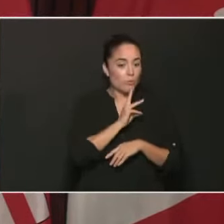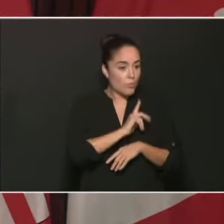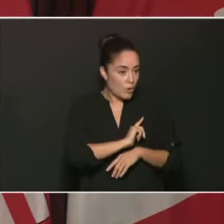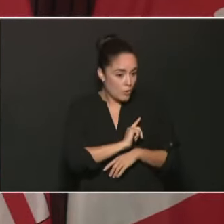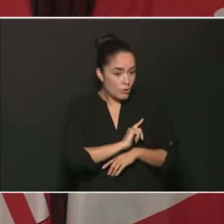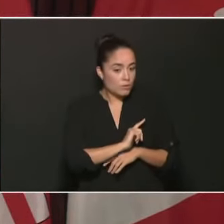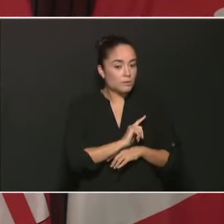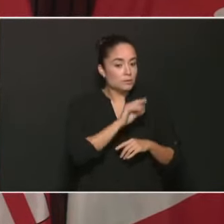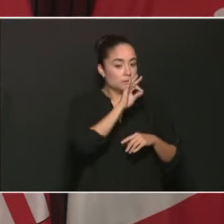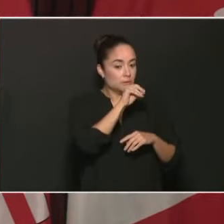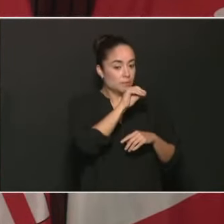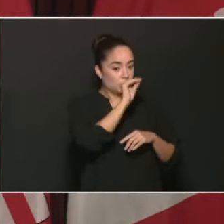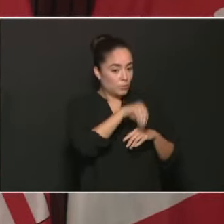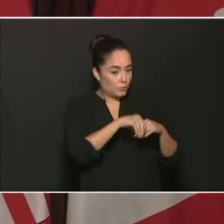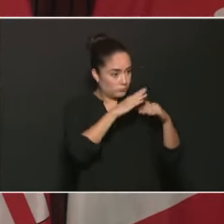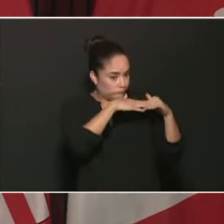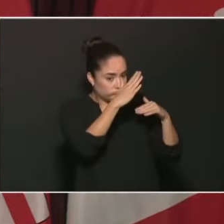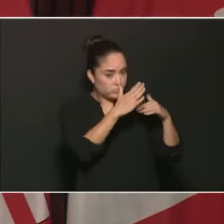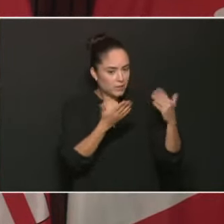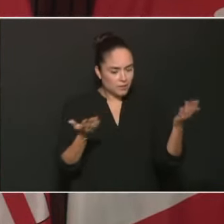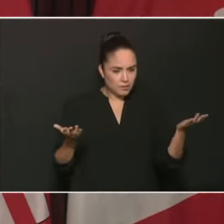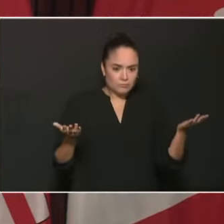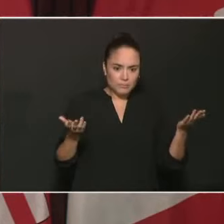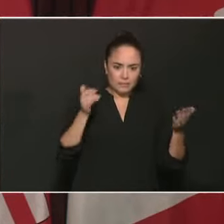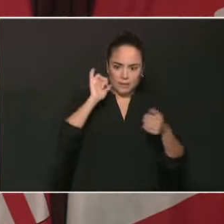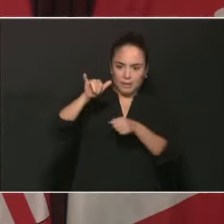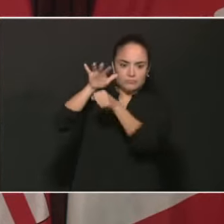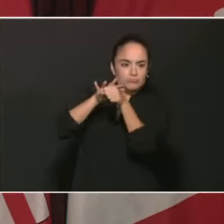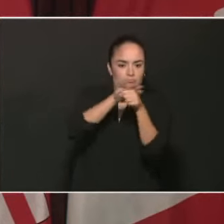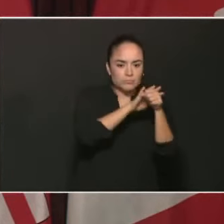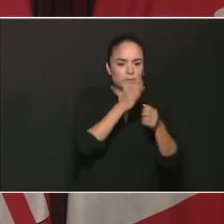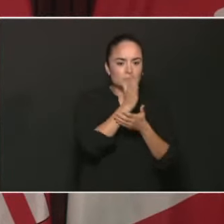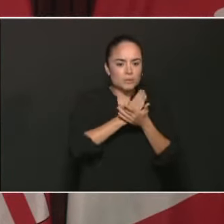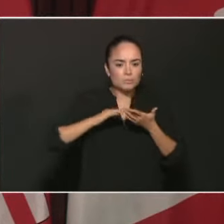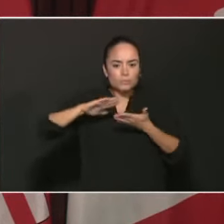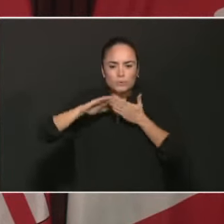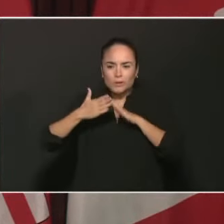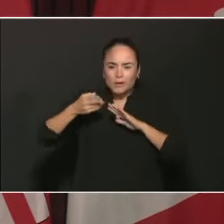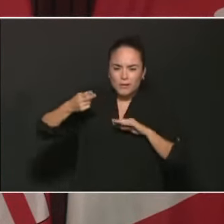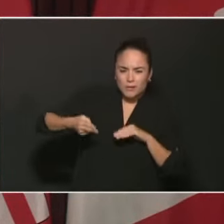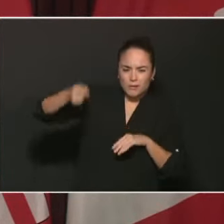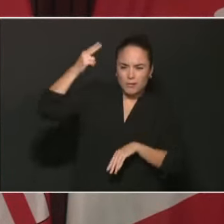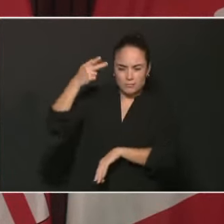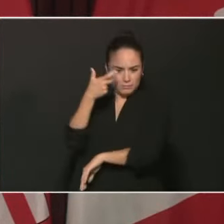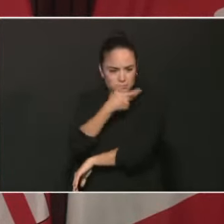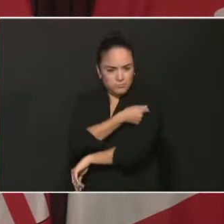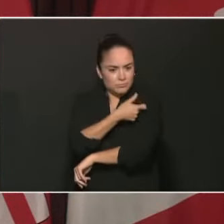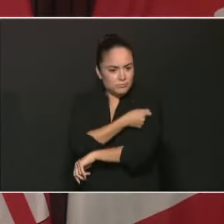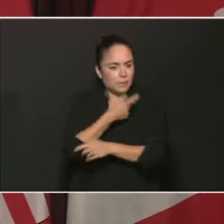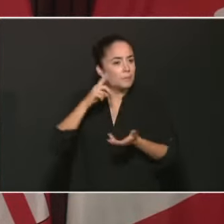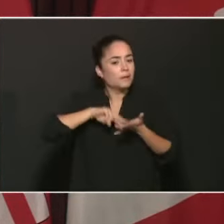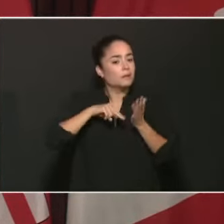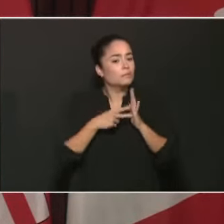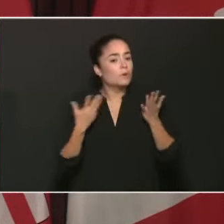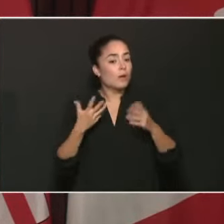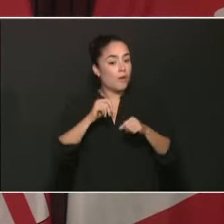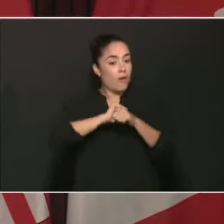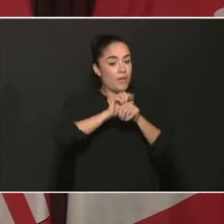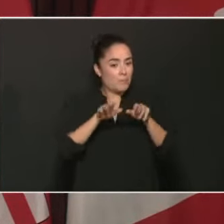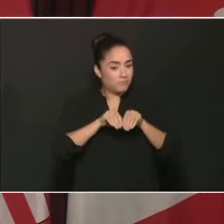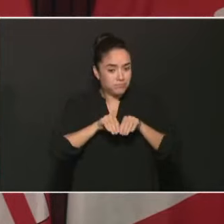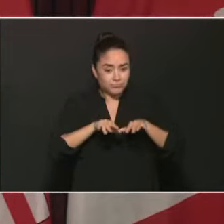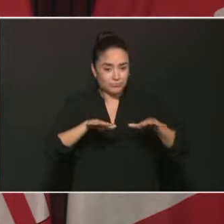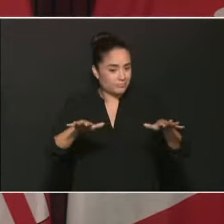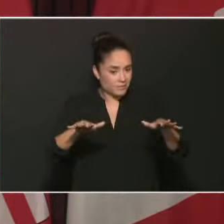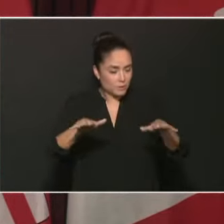with that level of protection in communities, the virus should not be able to spread rapidly, and we shouldn't see explosive outbreaks. We should see